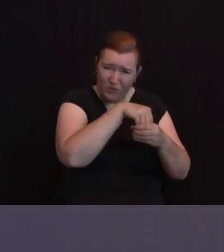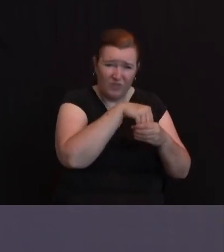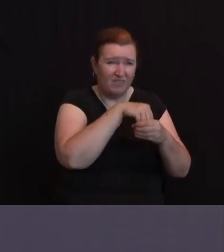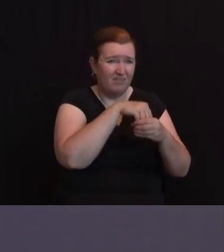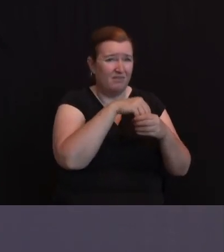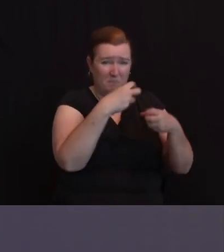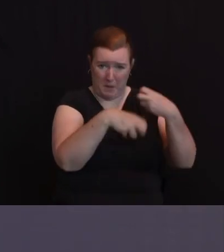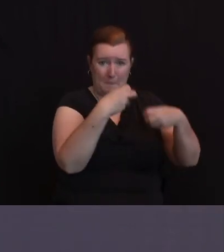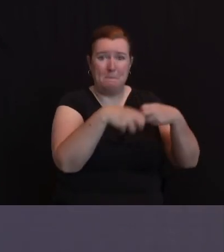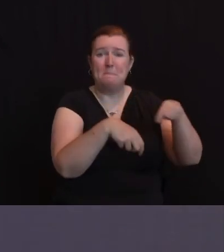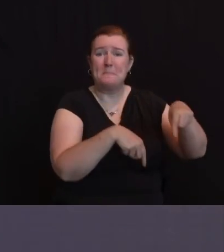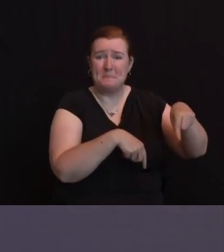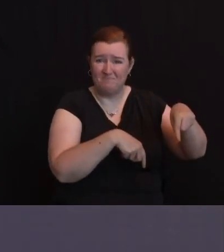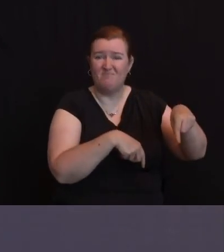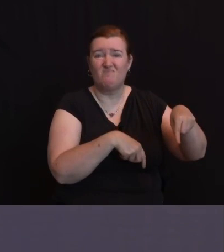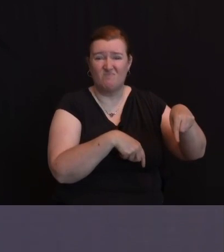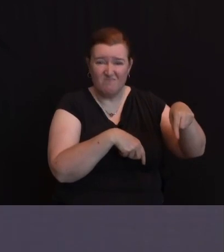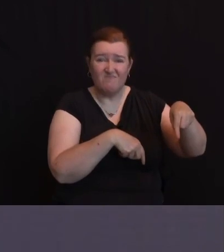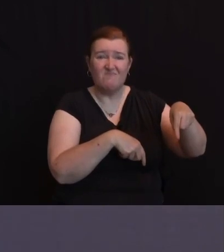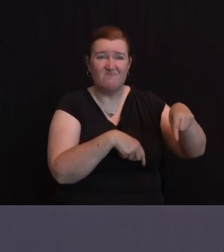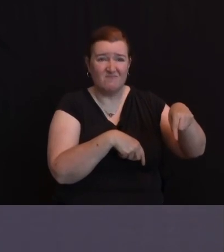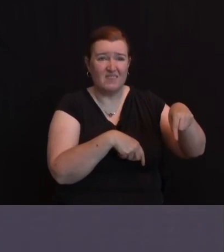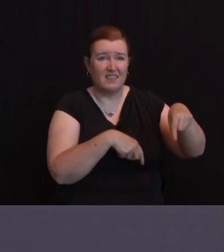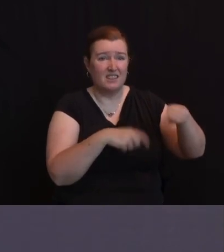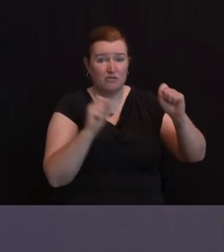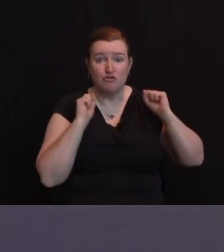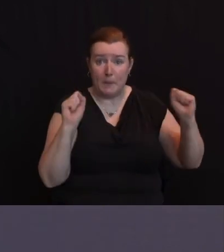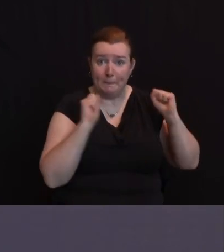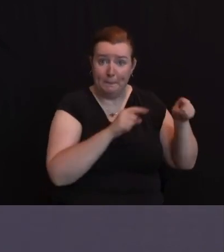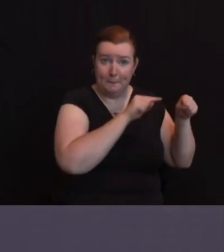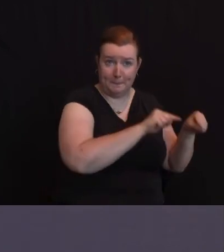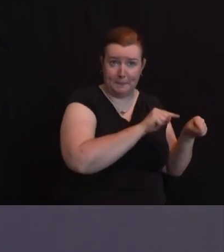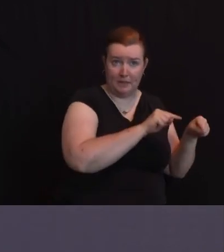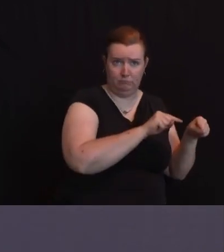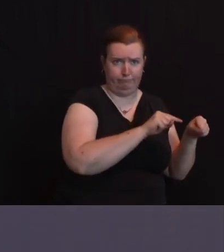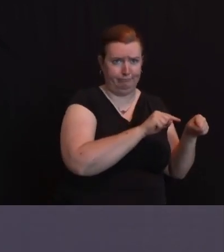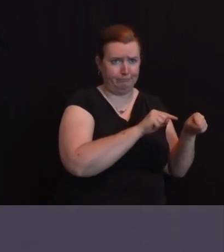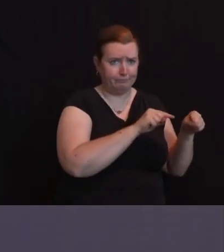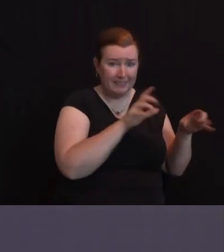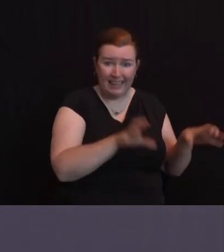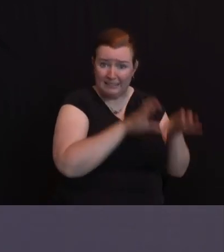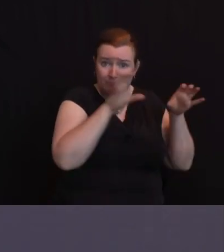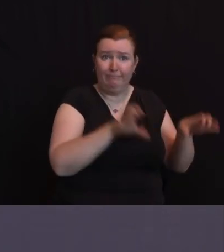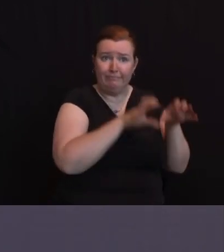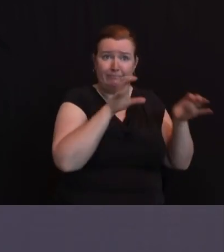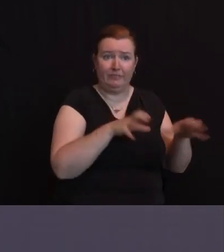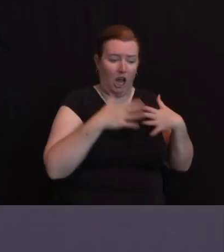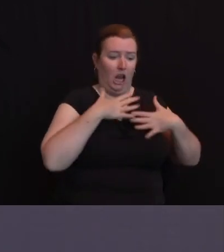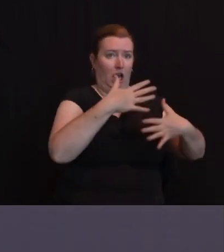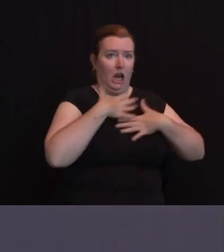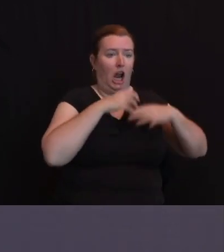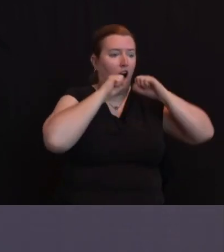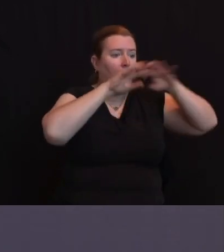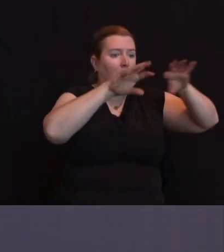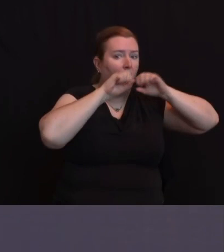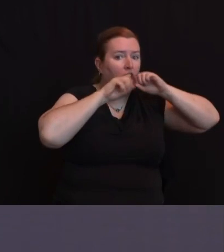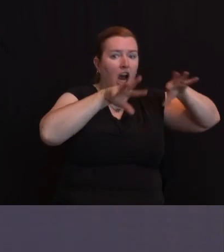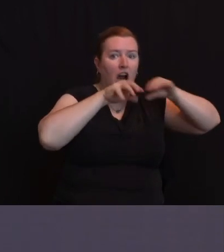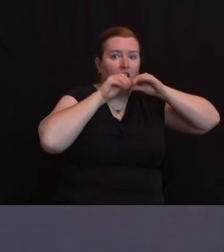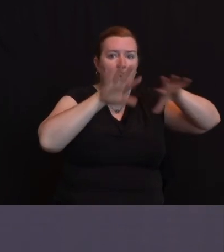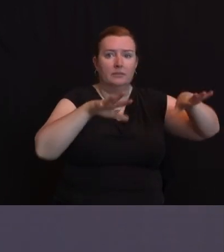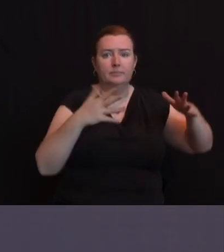lethal than outdoors. And gyms, by virtue of the activity, you're doing certain things in a